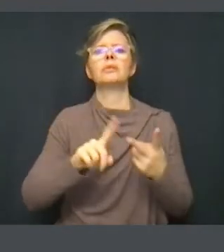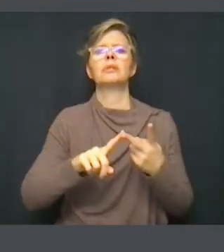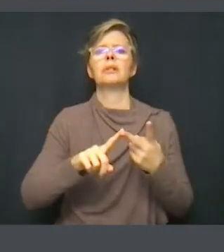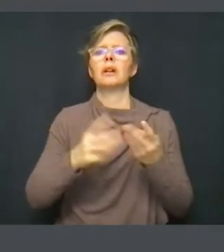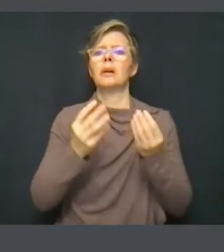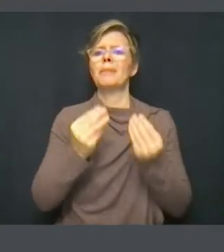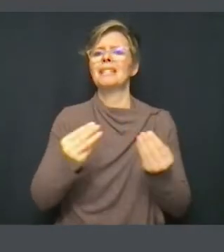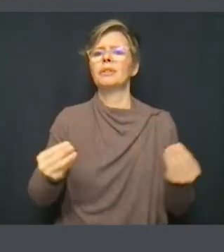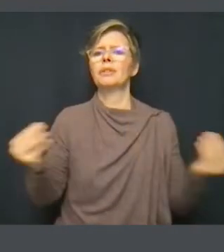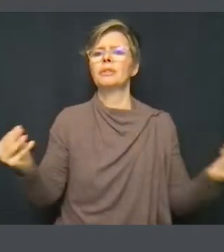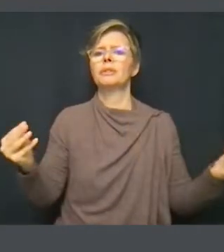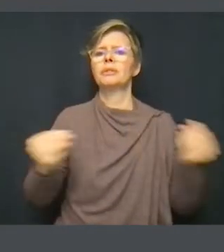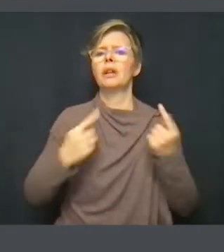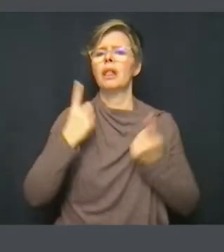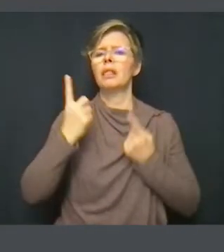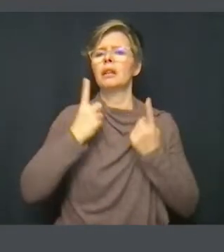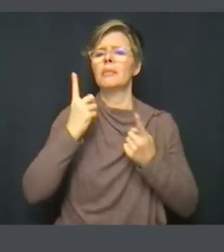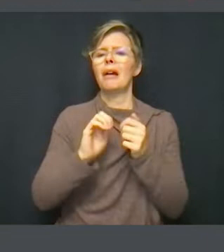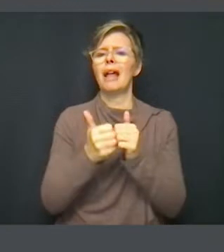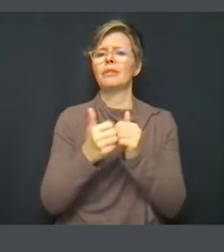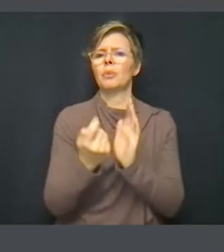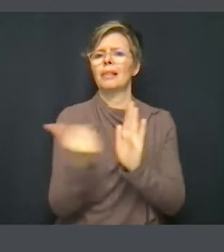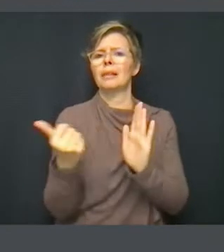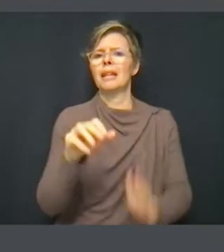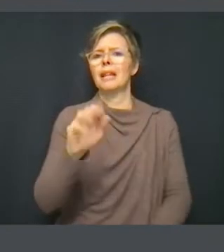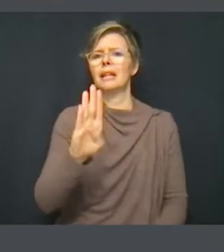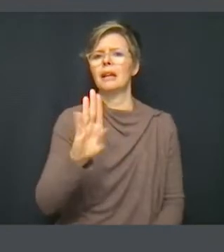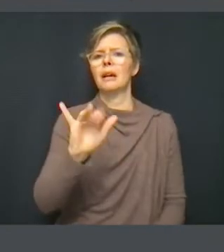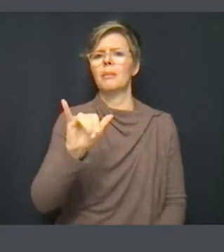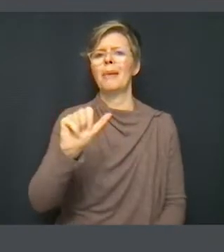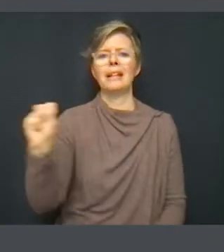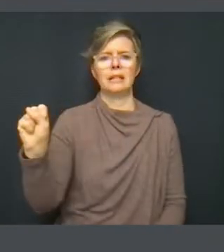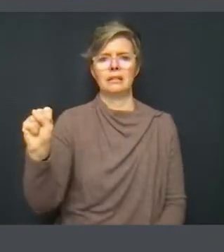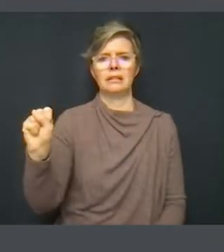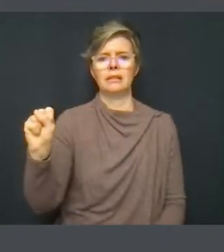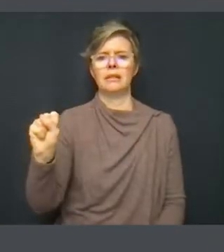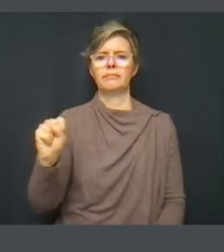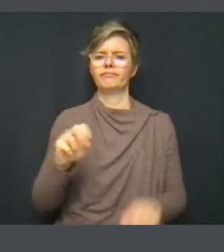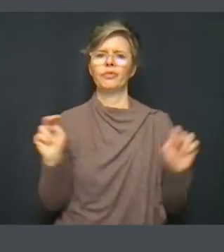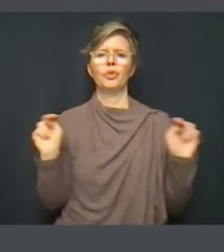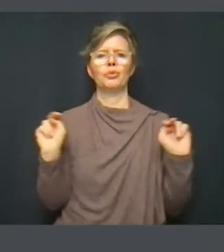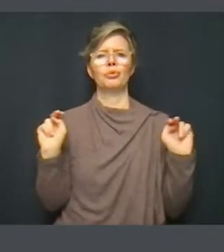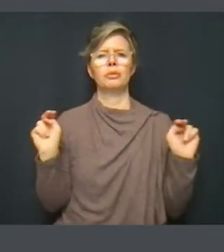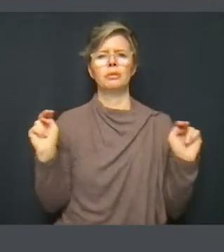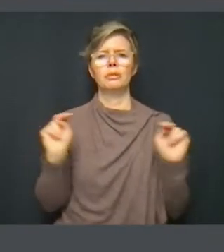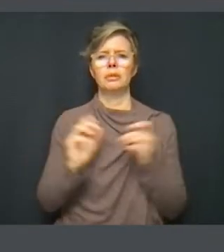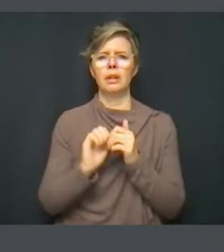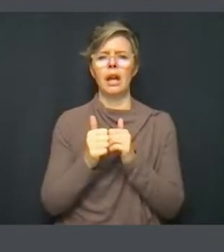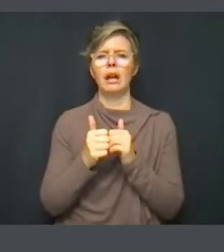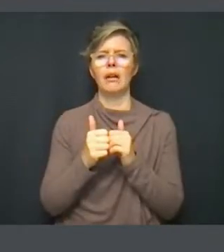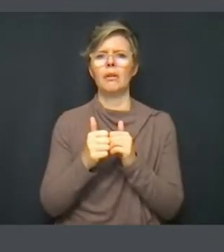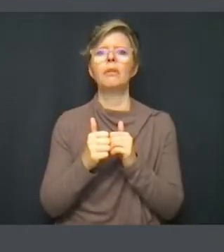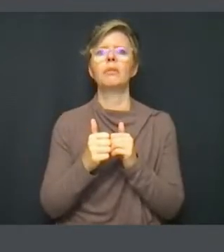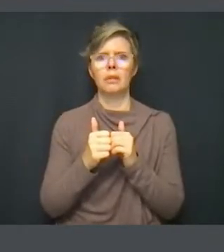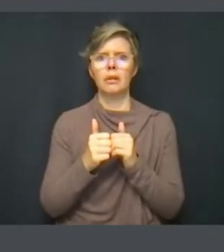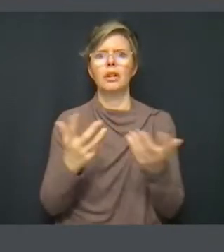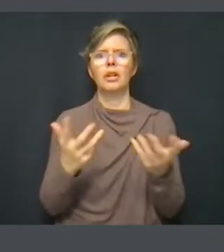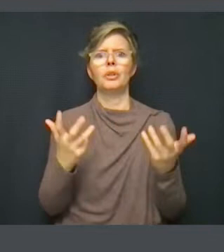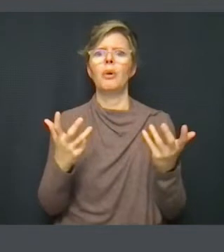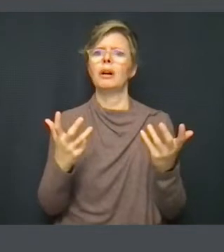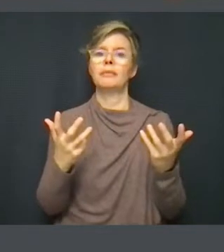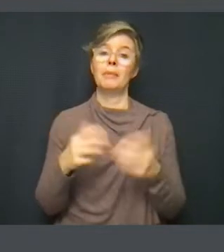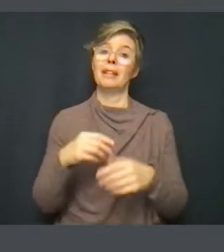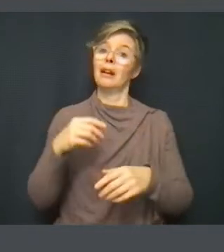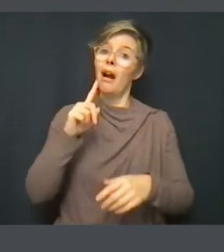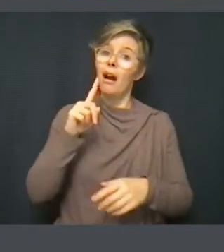biased, right? Arguably, it's impossible to make it non-biased. I mean, that's an ideal goal, but I think what we